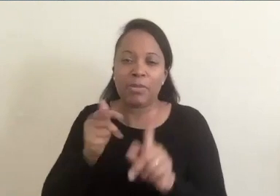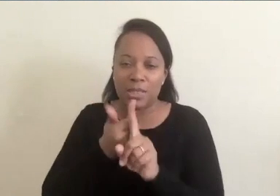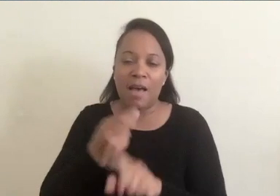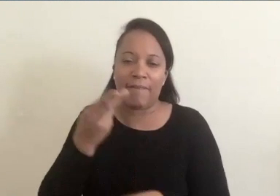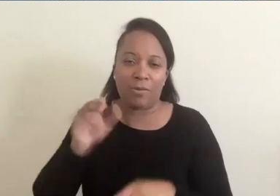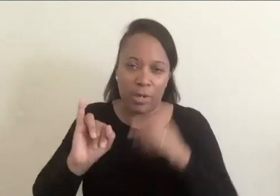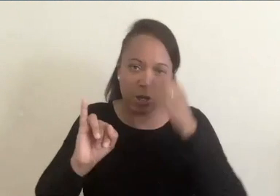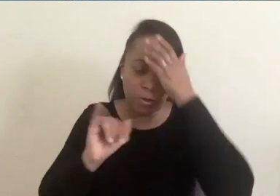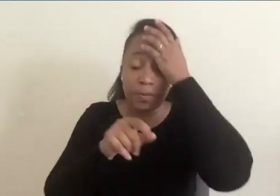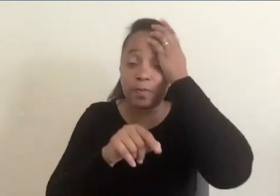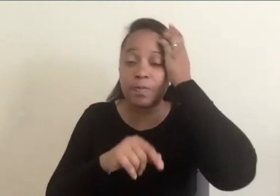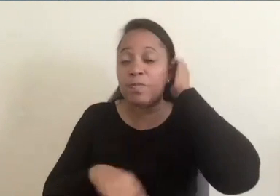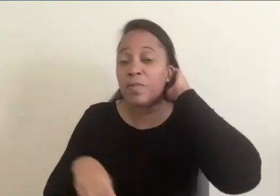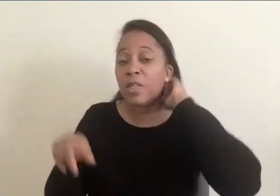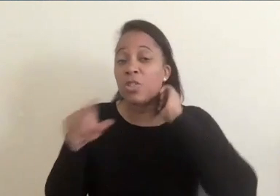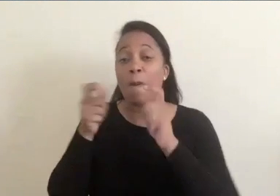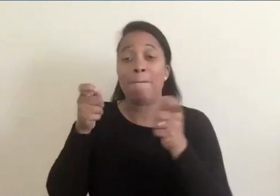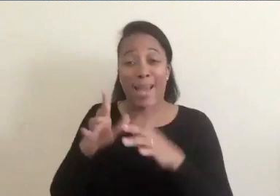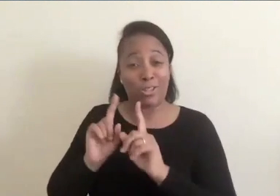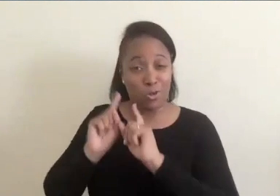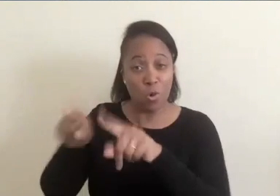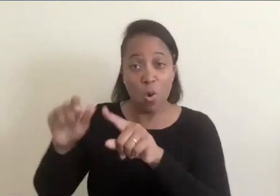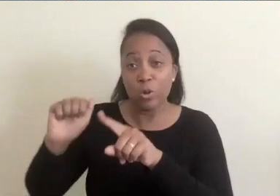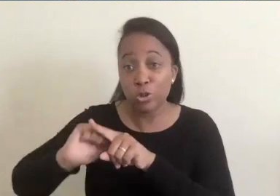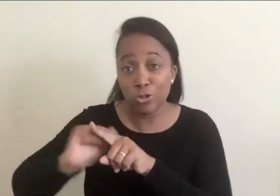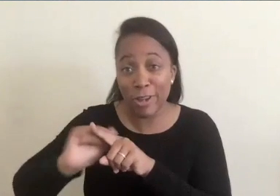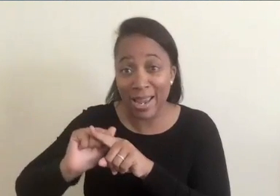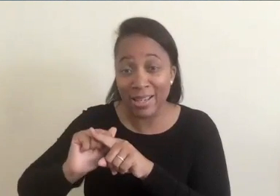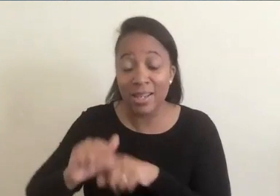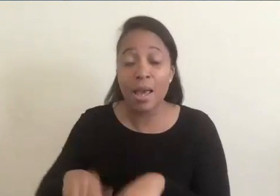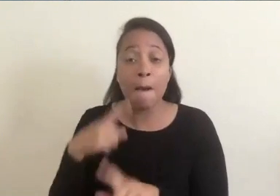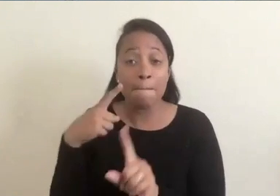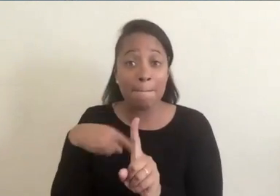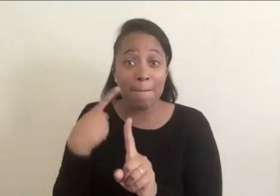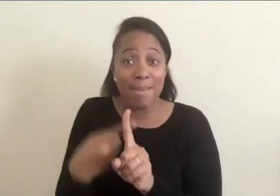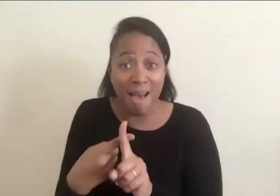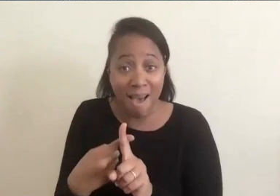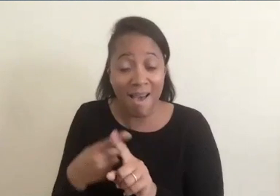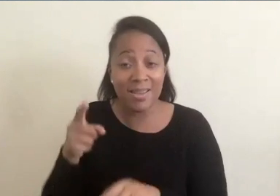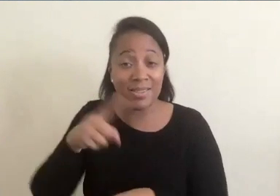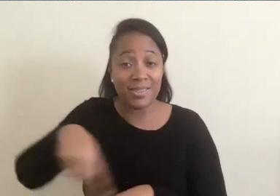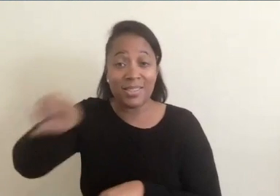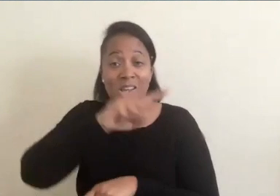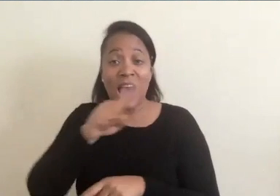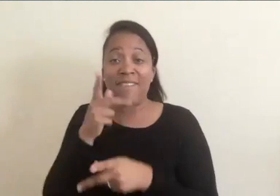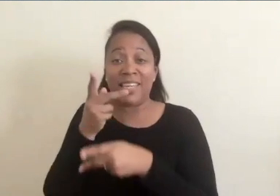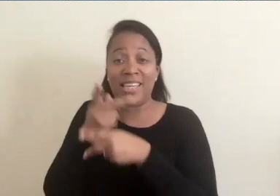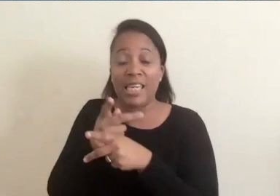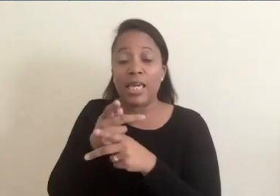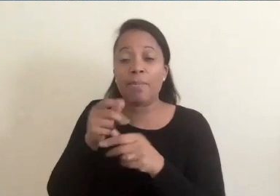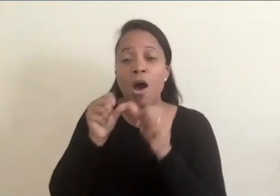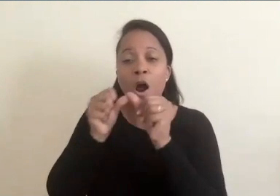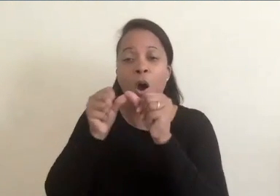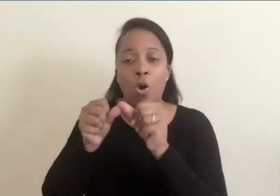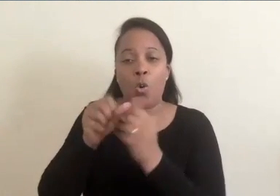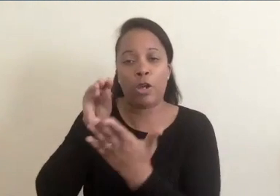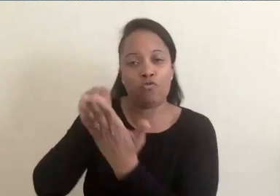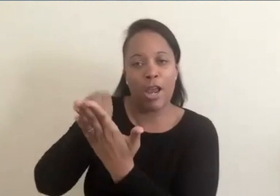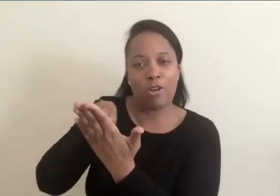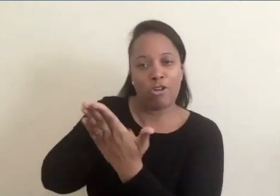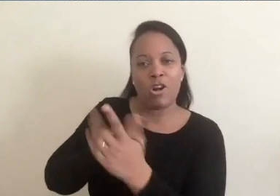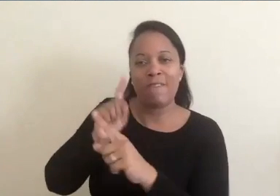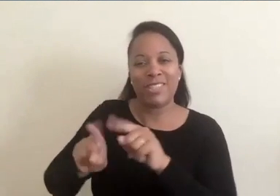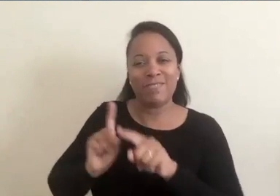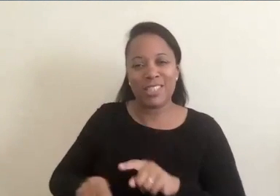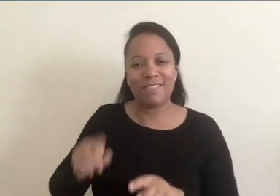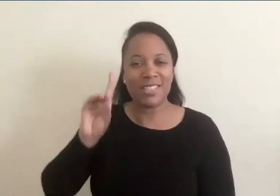managers and supervisors to training, and they were required to keep a written log of all complaints of disability